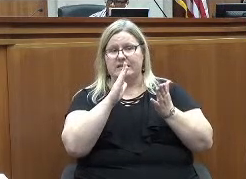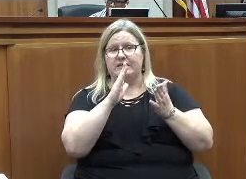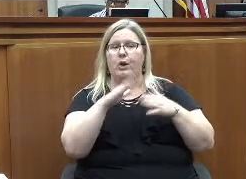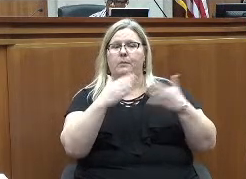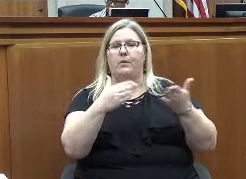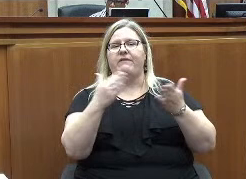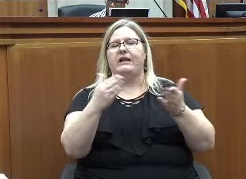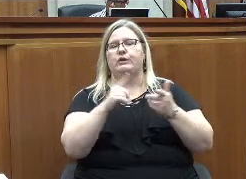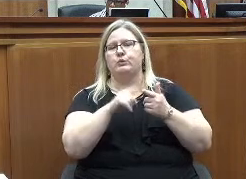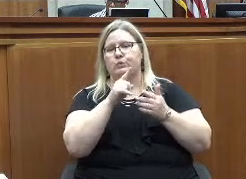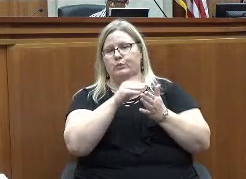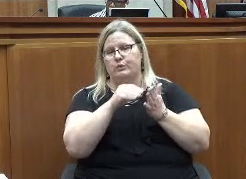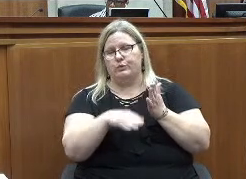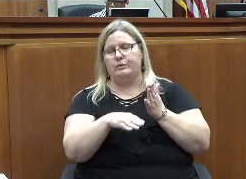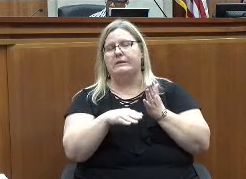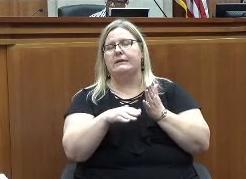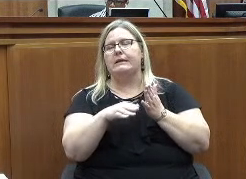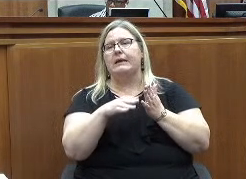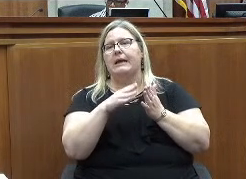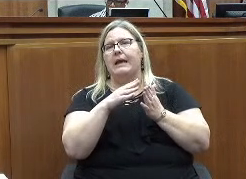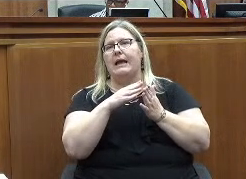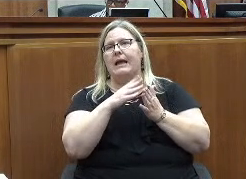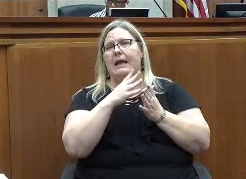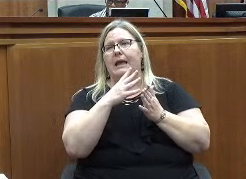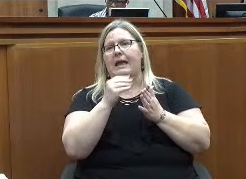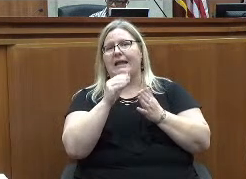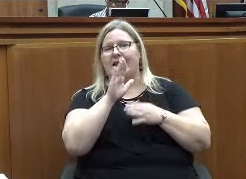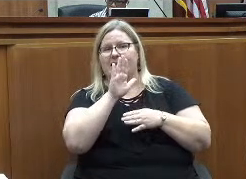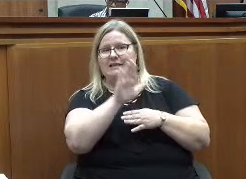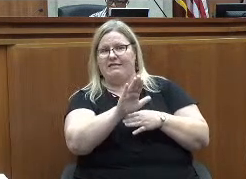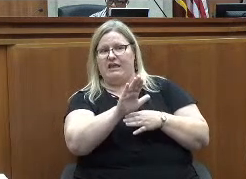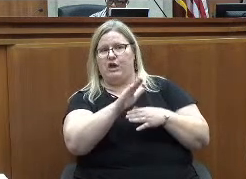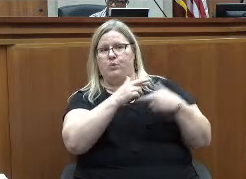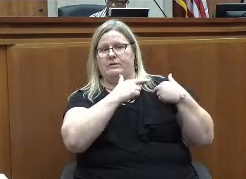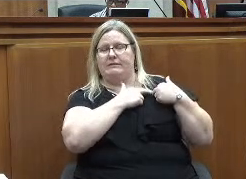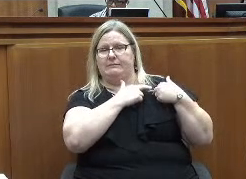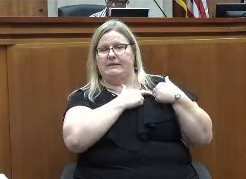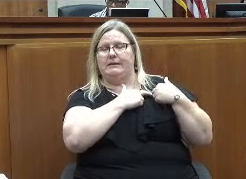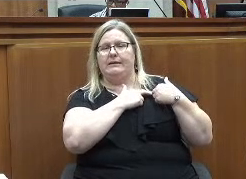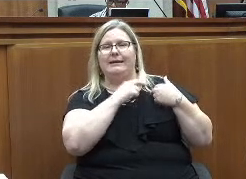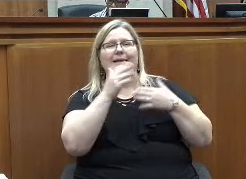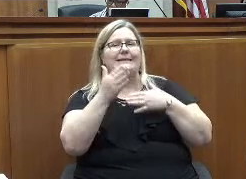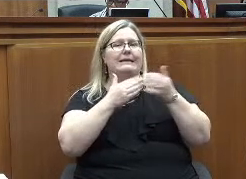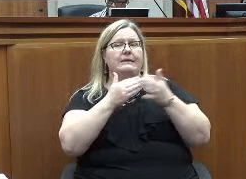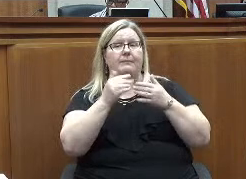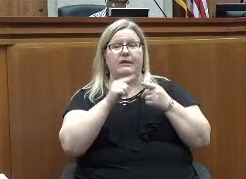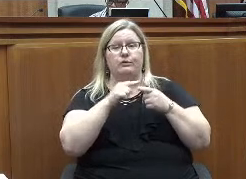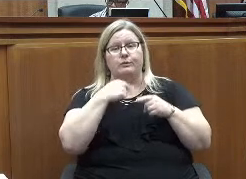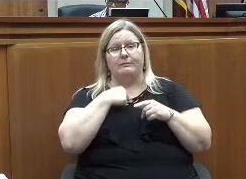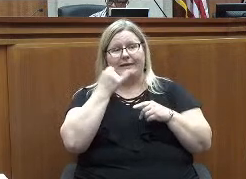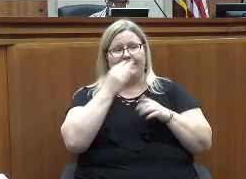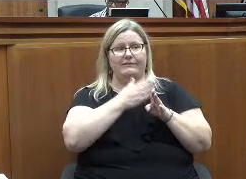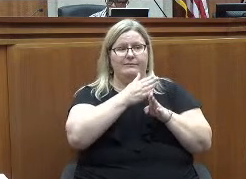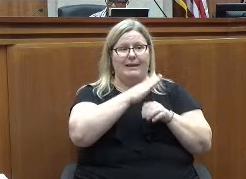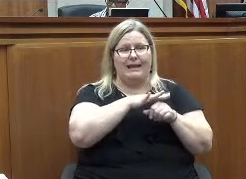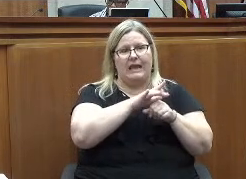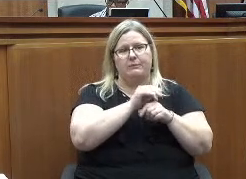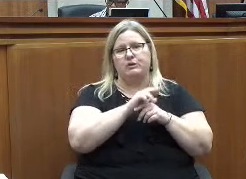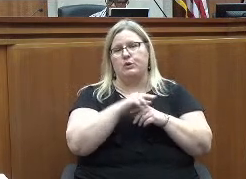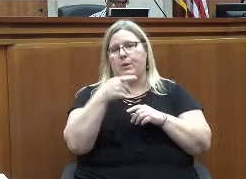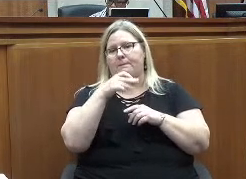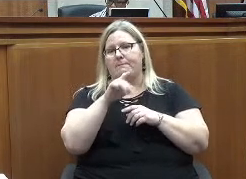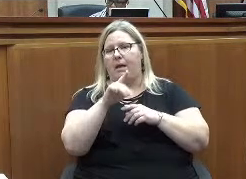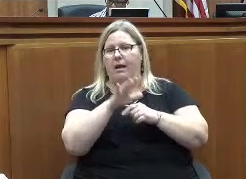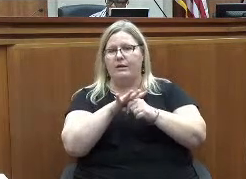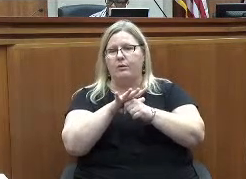those students. And so if that's their responsibility. And so it doesn't matter to me if it's at the main campus or it's at the